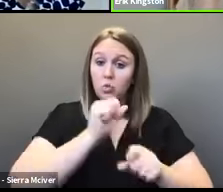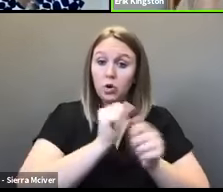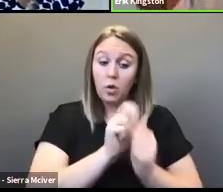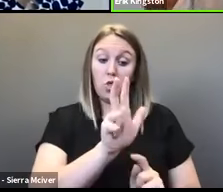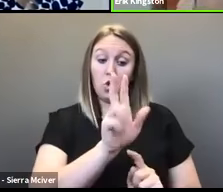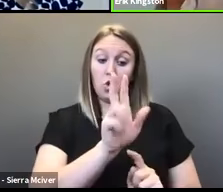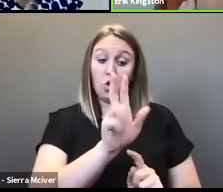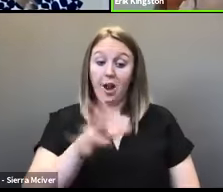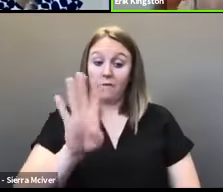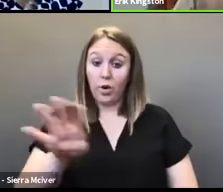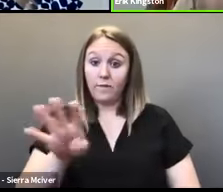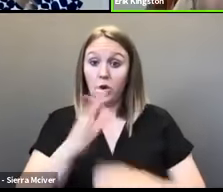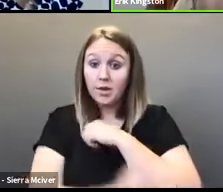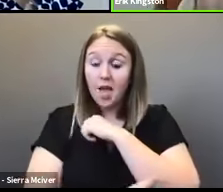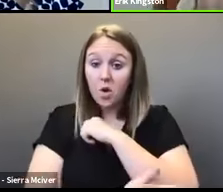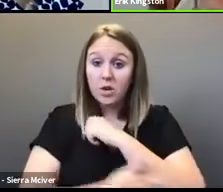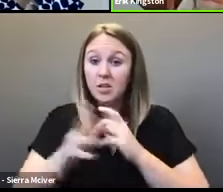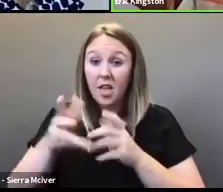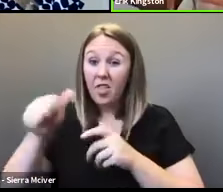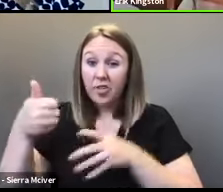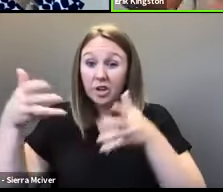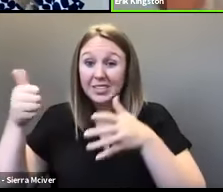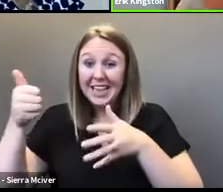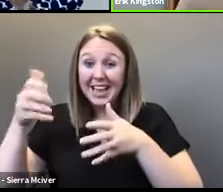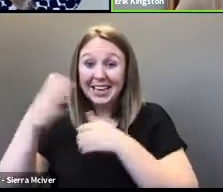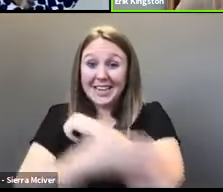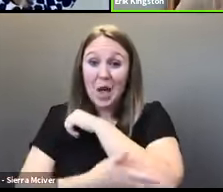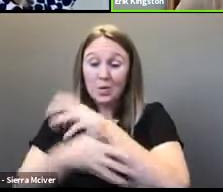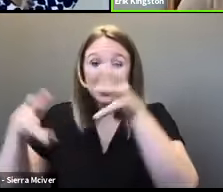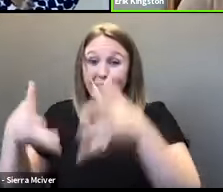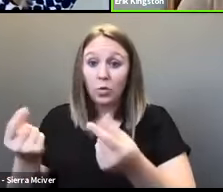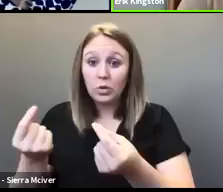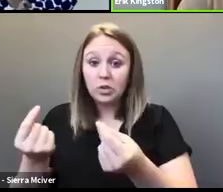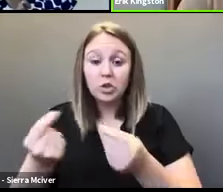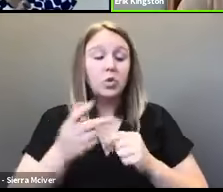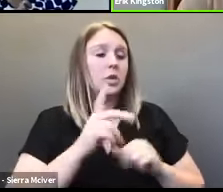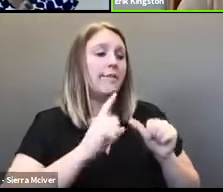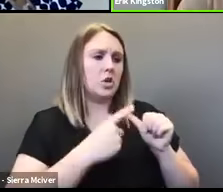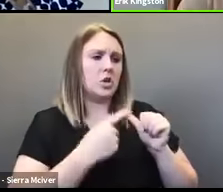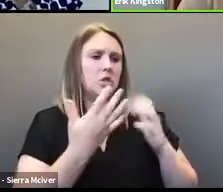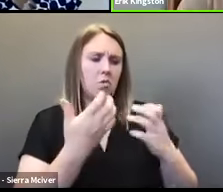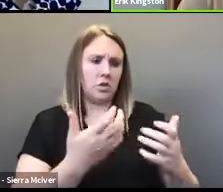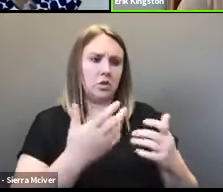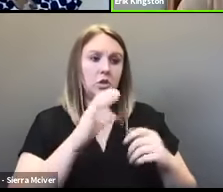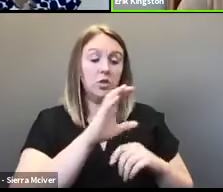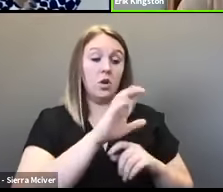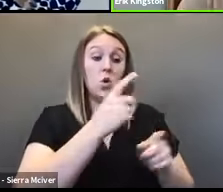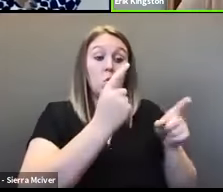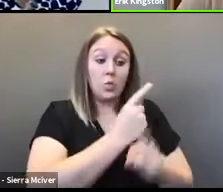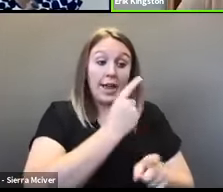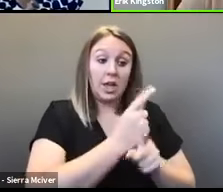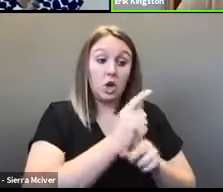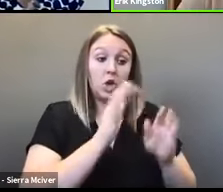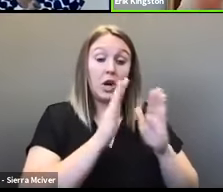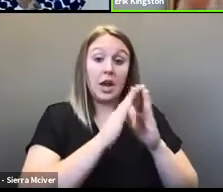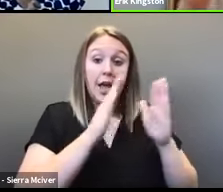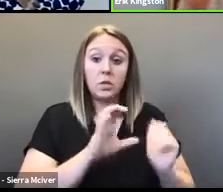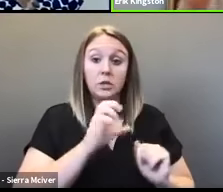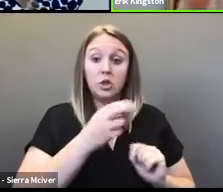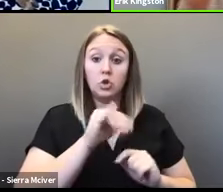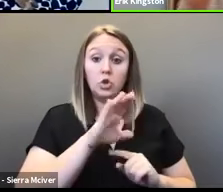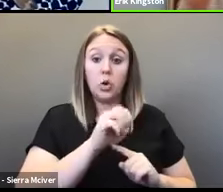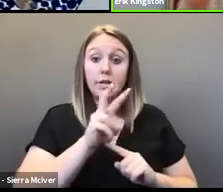So first of all, I want to make a distinction between the CARES Act money and our normal housing choice voucher program. So the